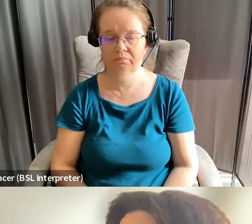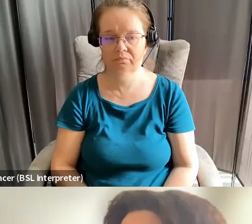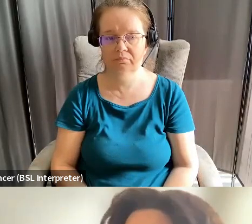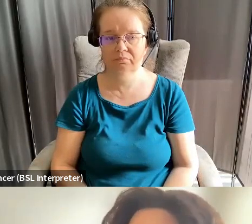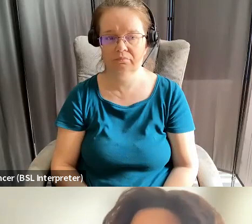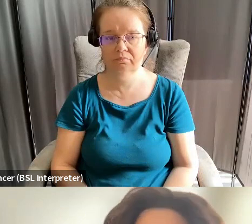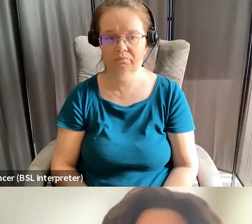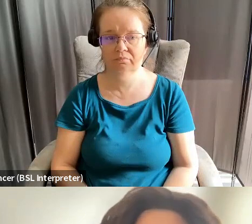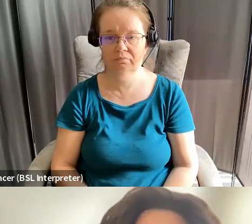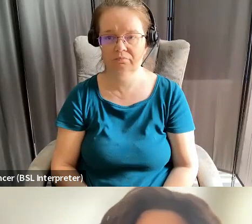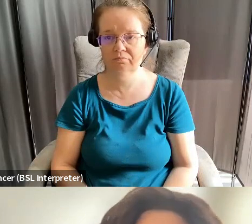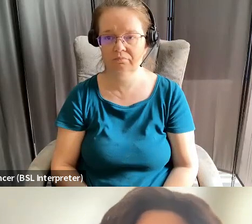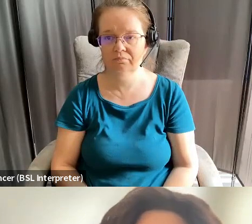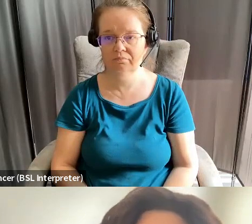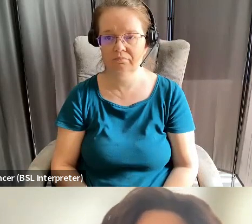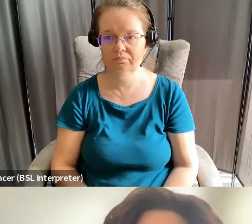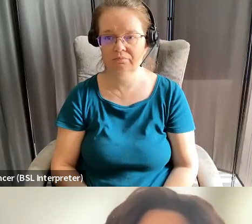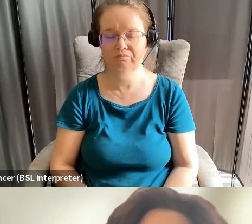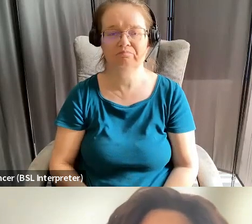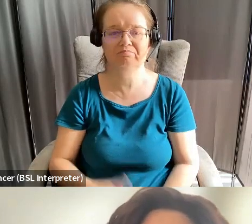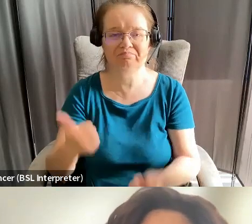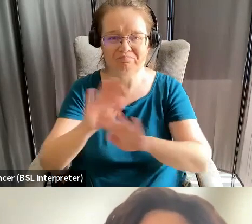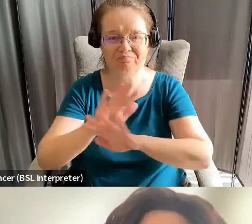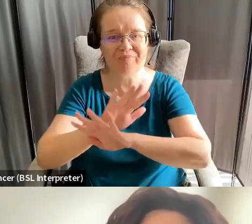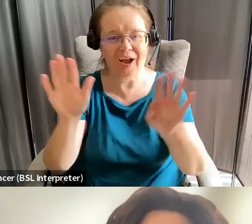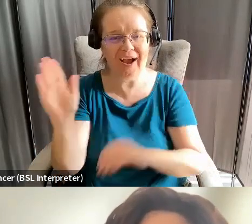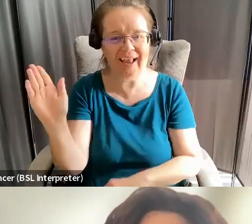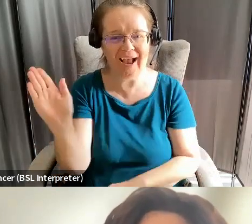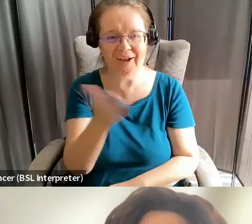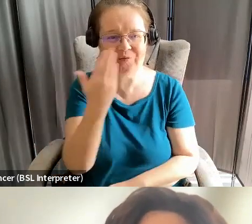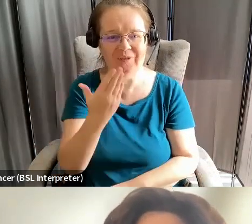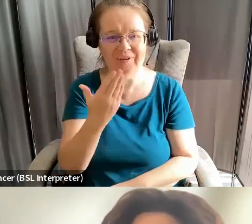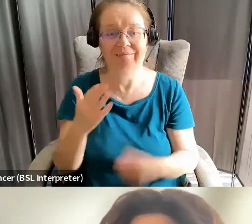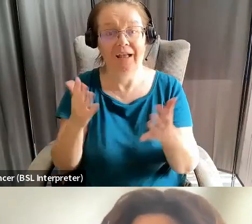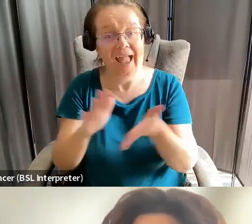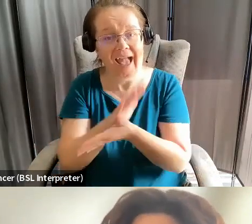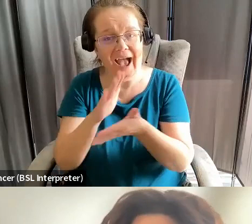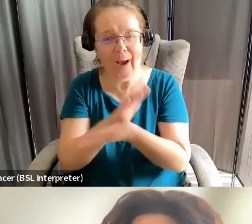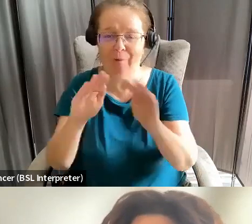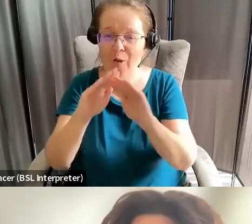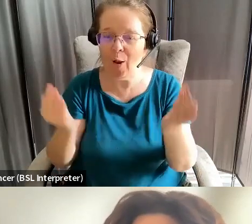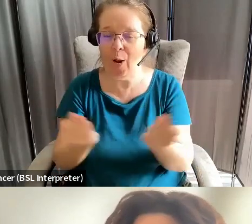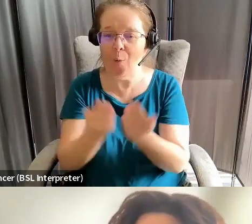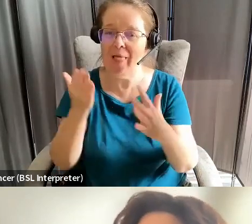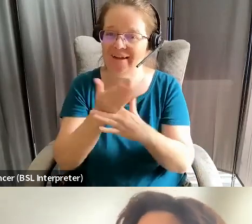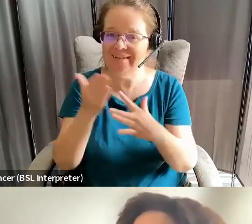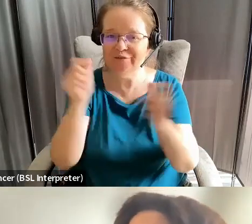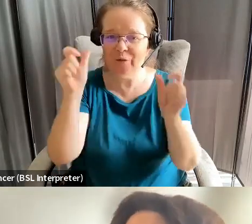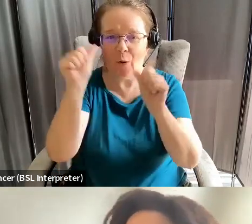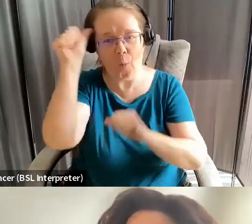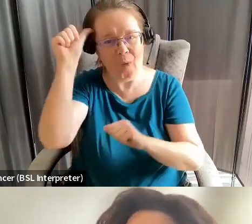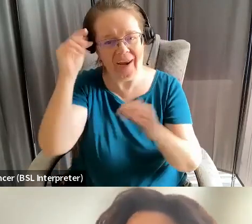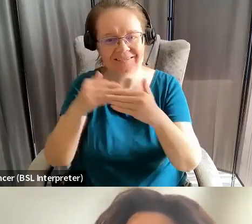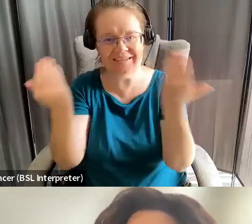Okay, we can now see participants coming through. Hello everyone, welcome. Happy Global Accessibility Awareness Day. Thank you